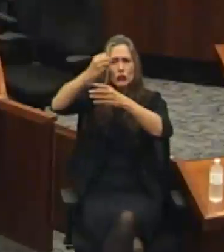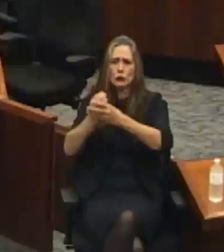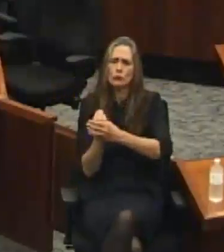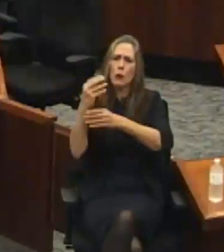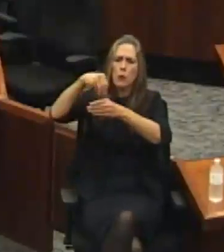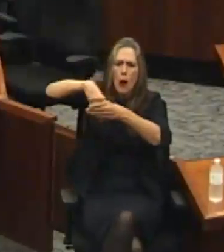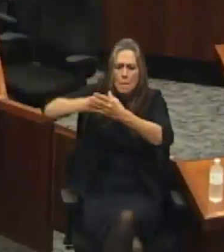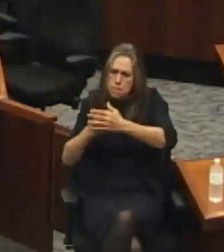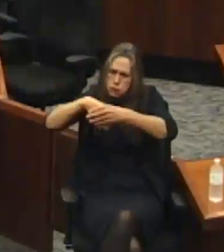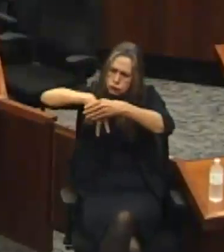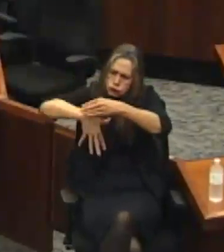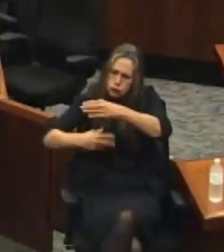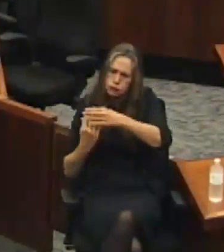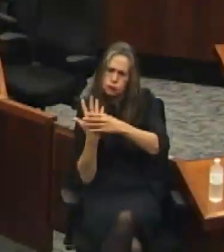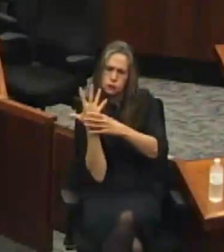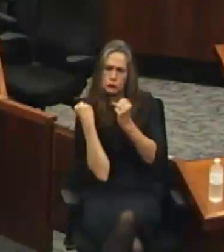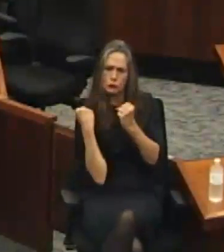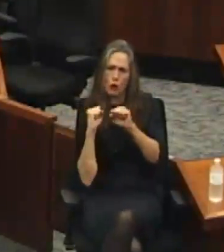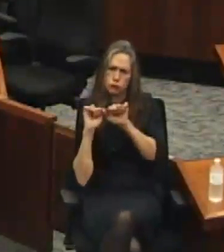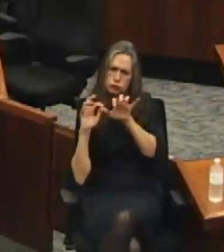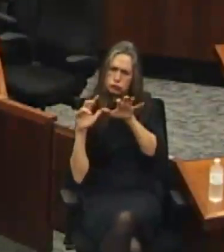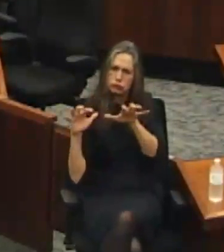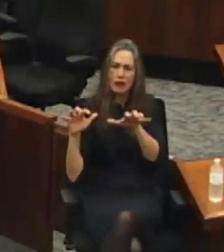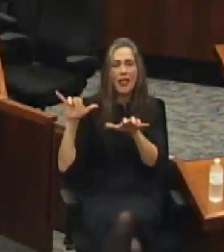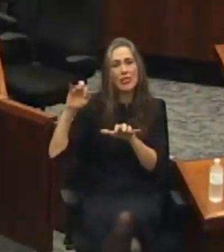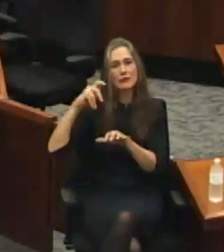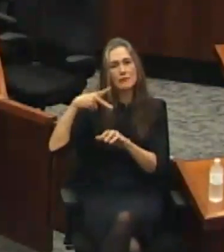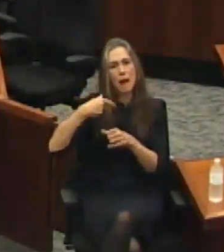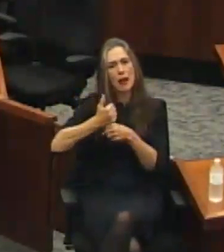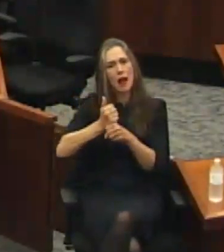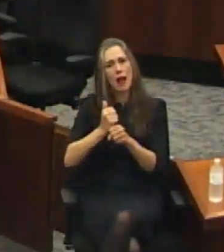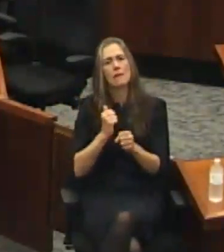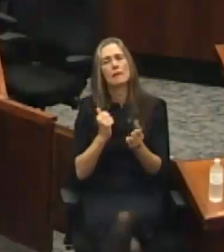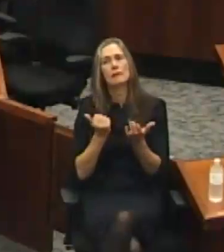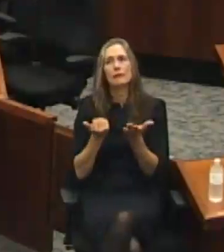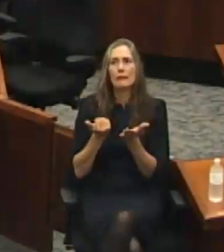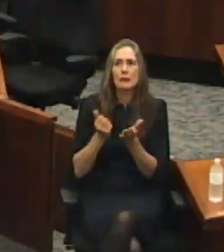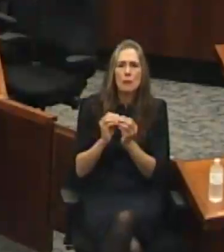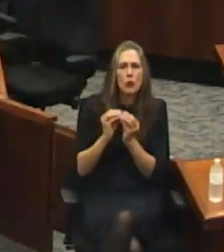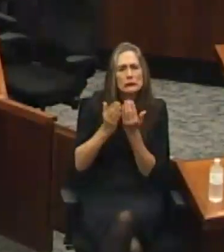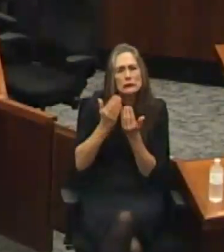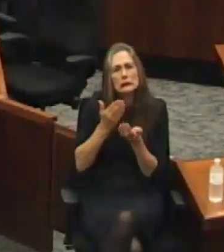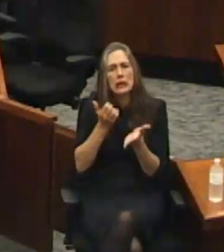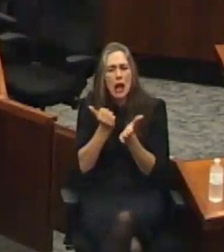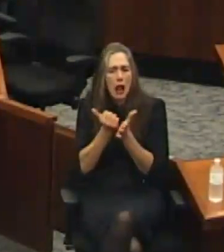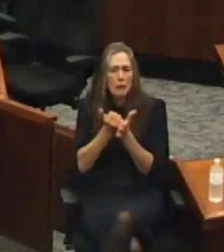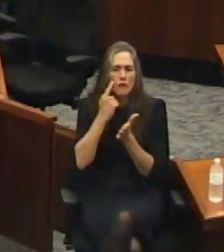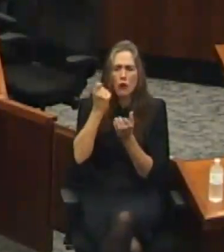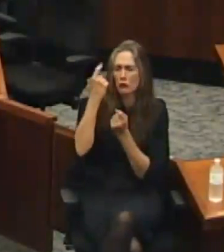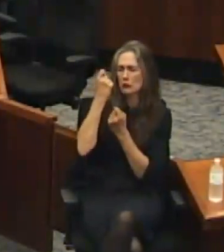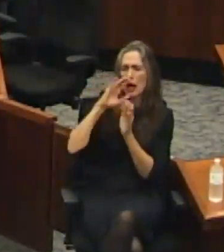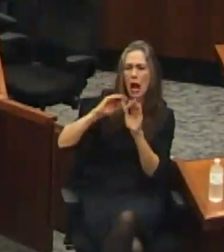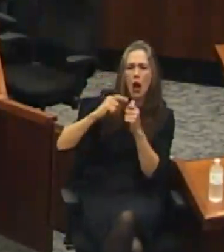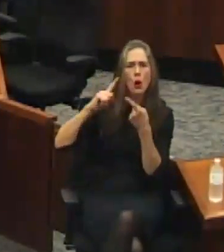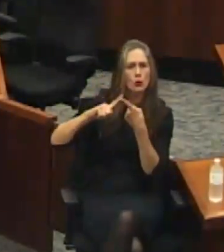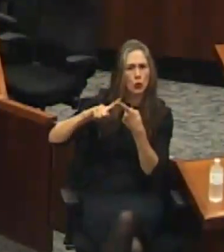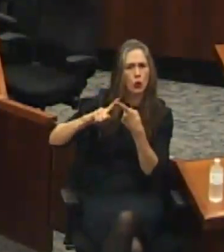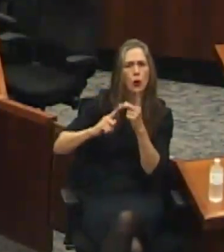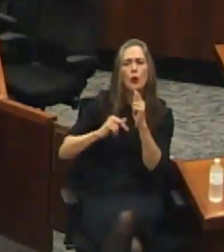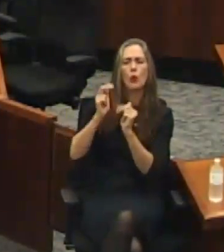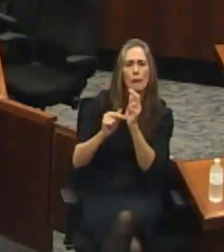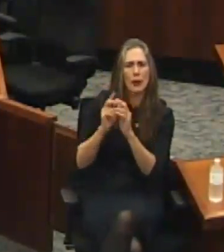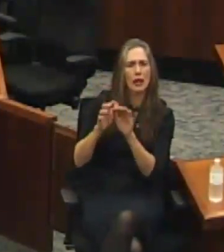other maps will help us redesign our structures and hopefully build a little more resiliency into our community.